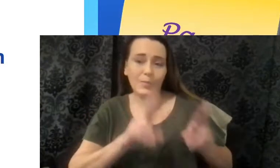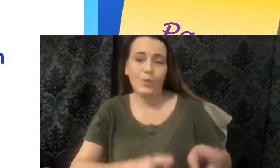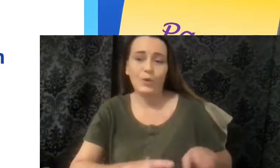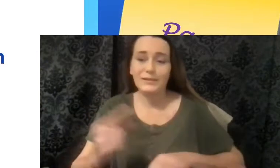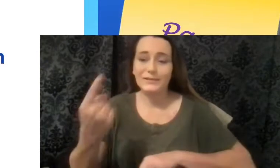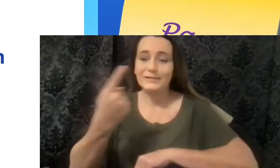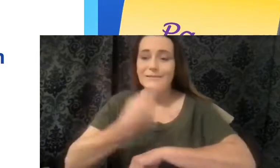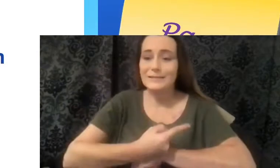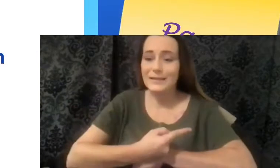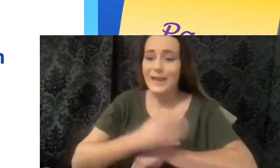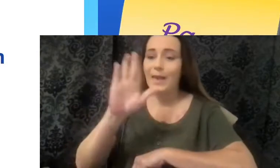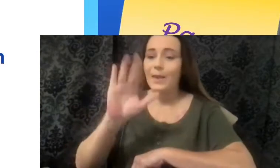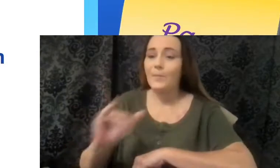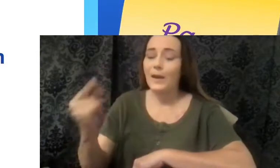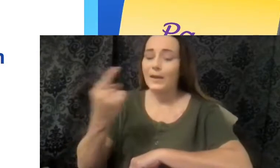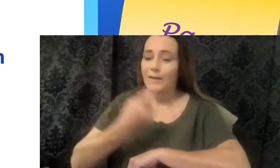day